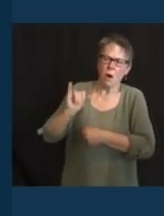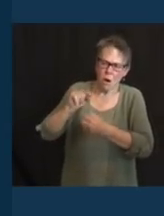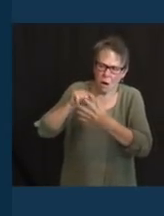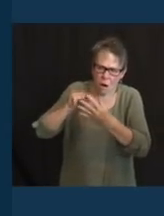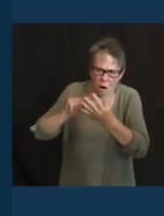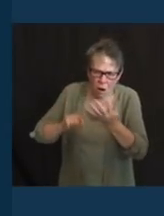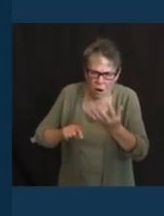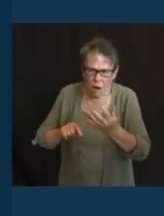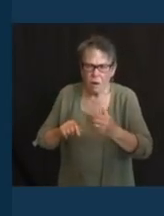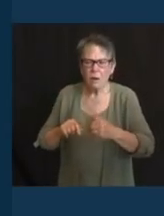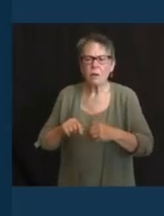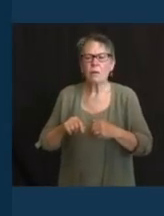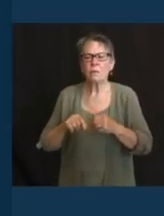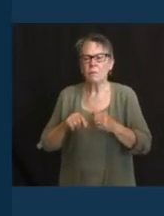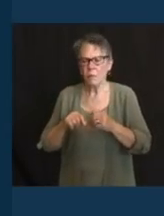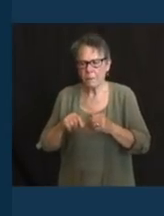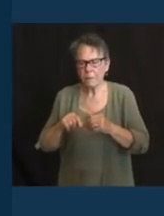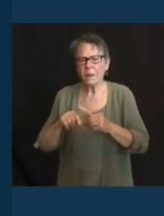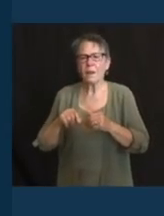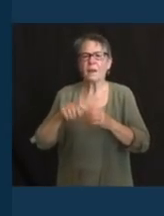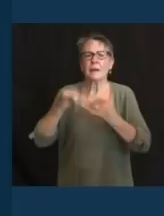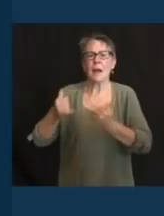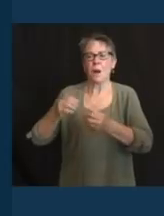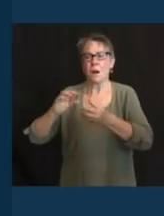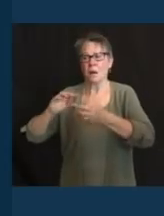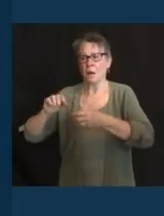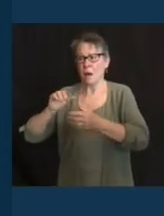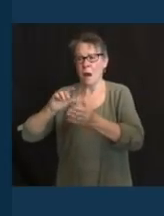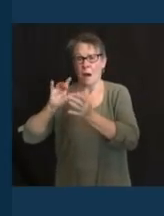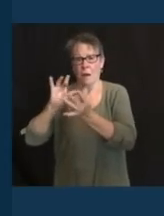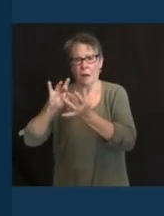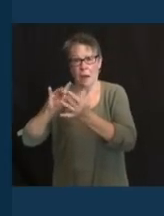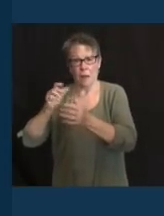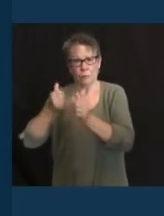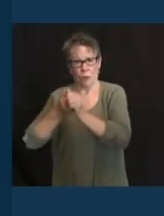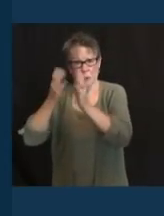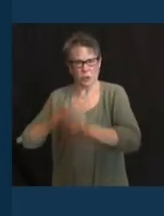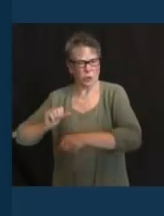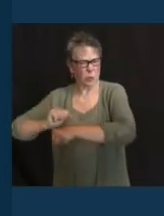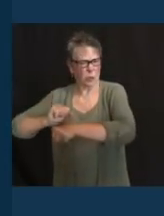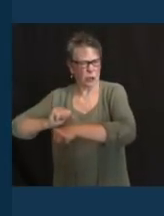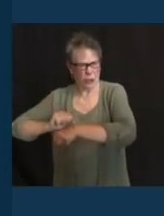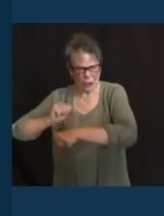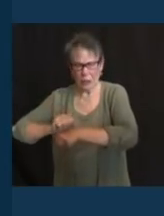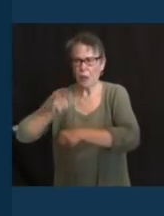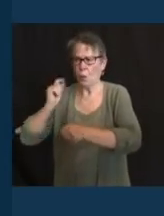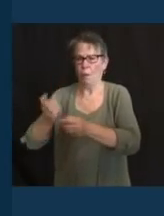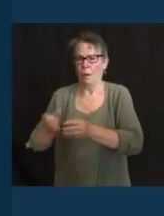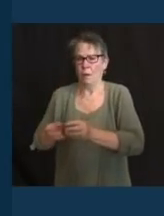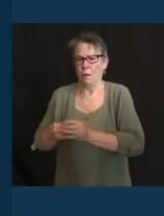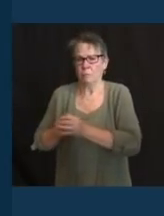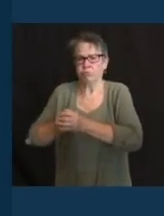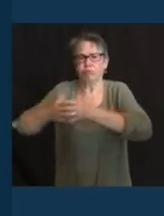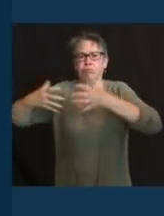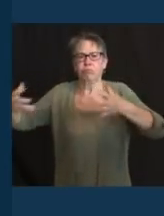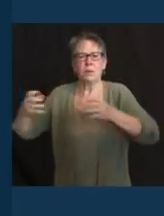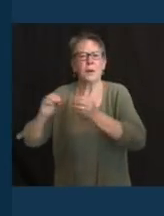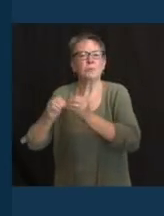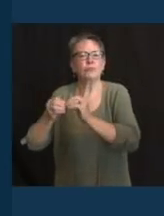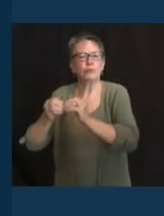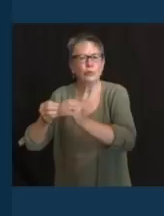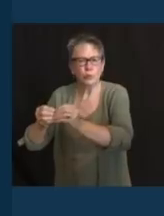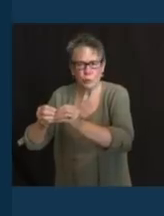calls them, picking up their phones or returning their call if they missed it is important to their health and the health